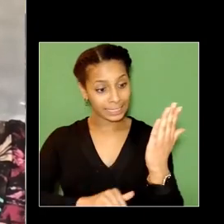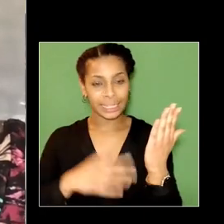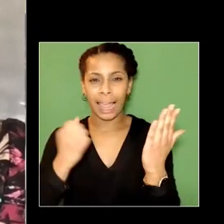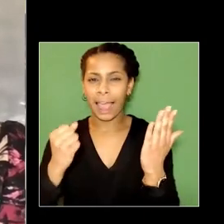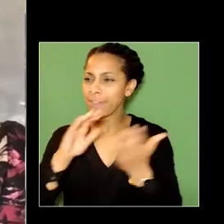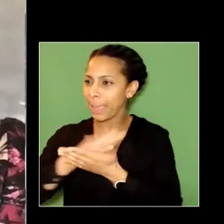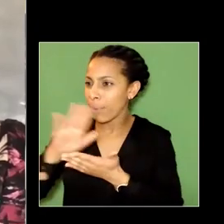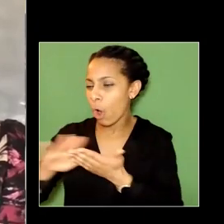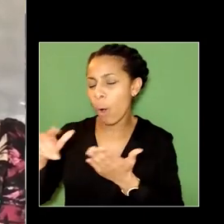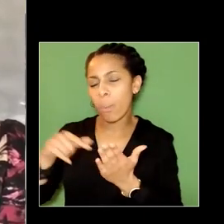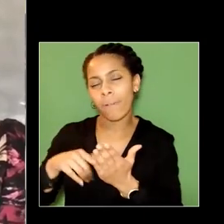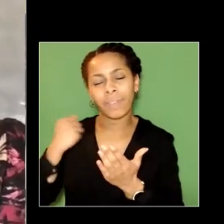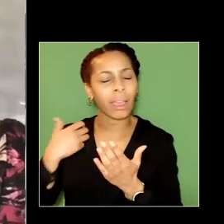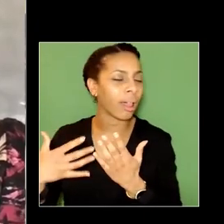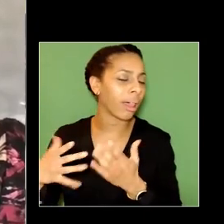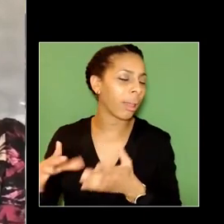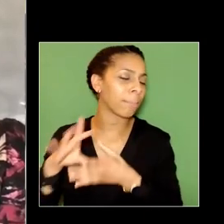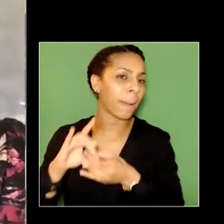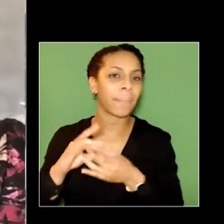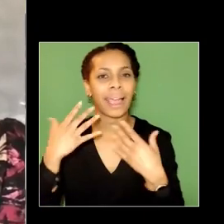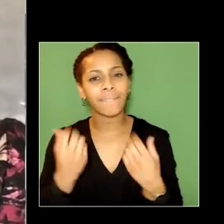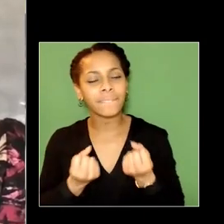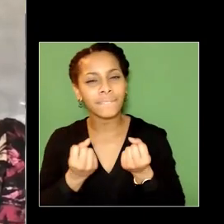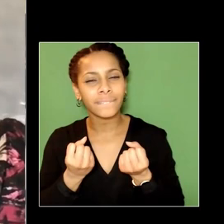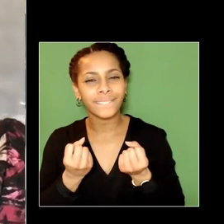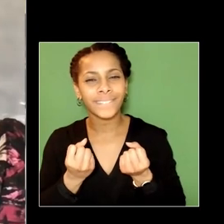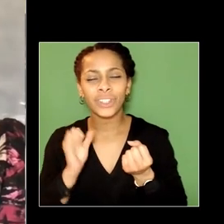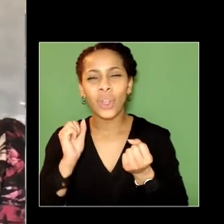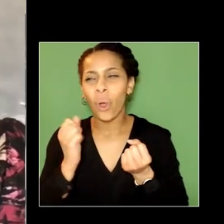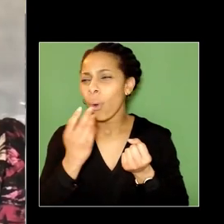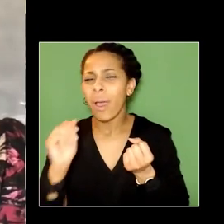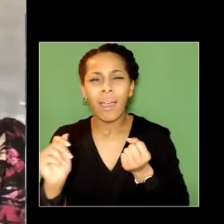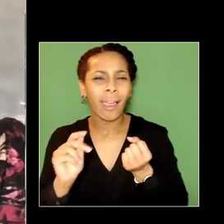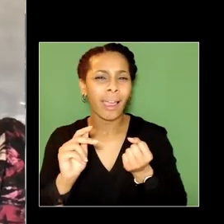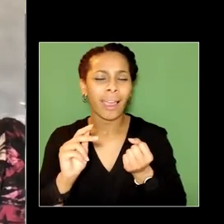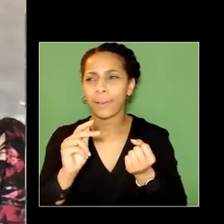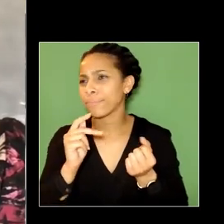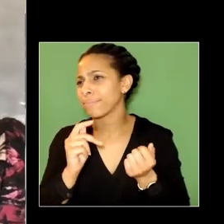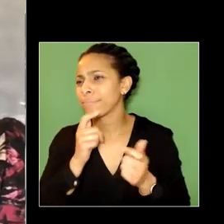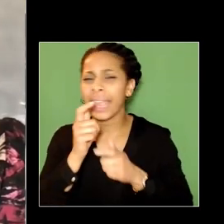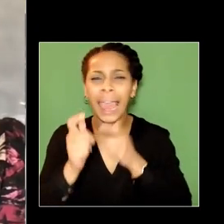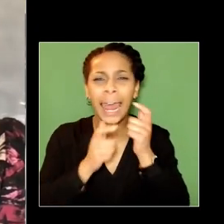KRS-One, but the lyrics and how those lyrics